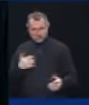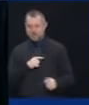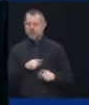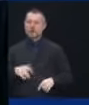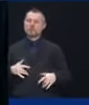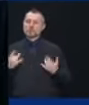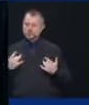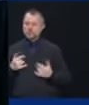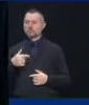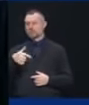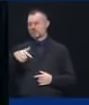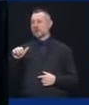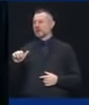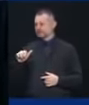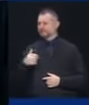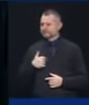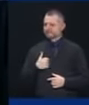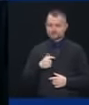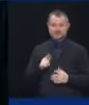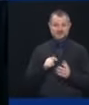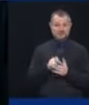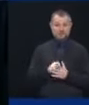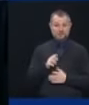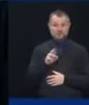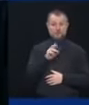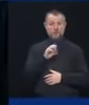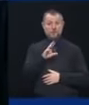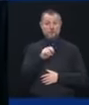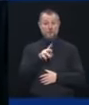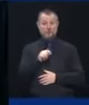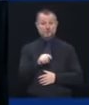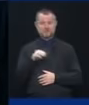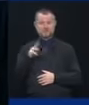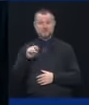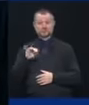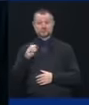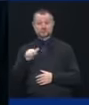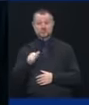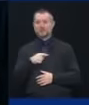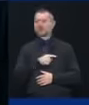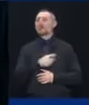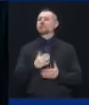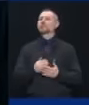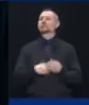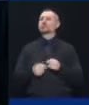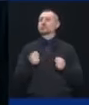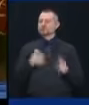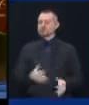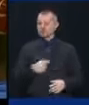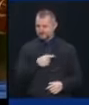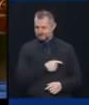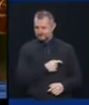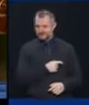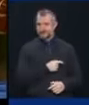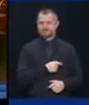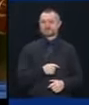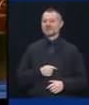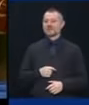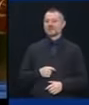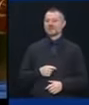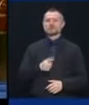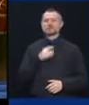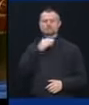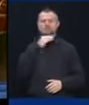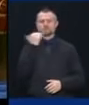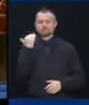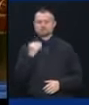the question and answer period. We have Robert Mojica, who is the budget director. He's looking very stern-faced because